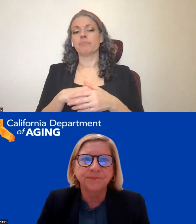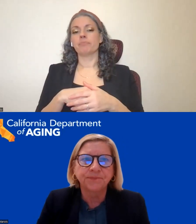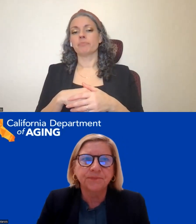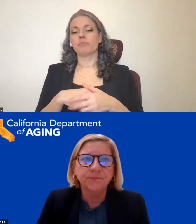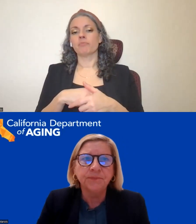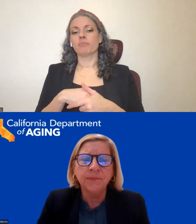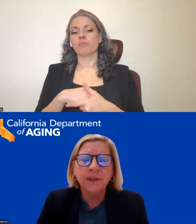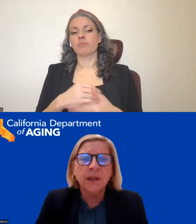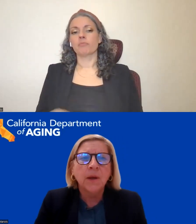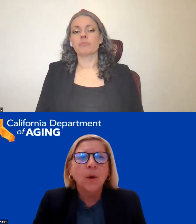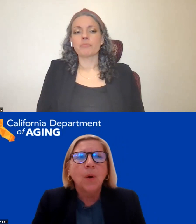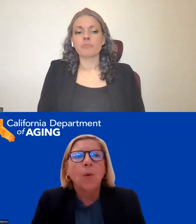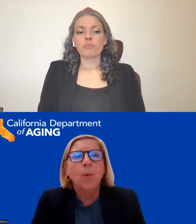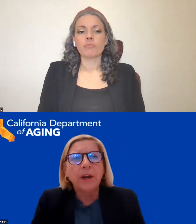slide.